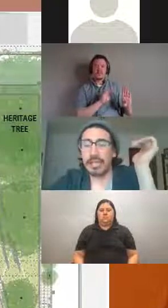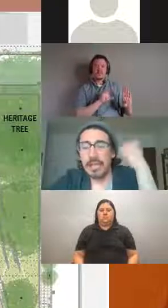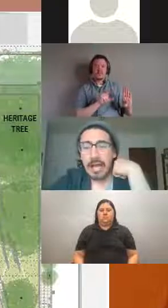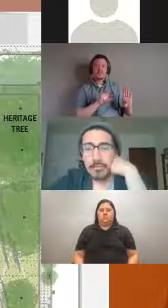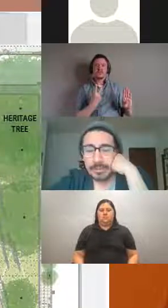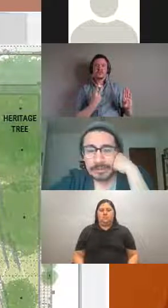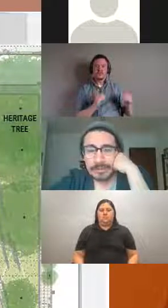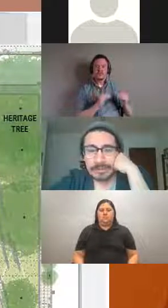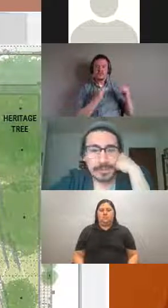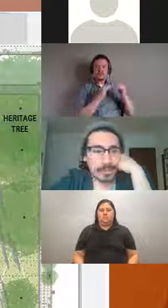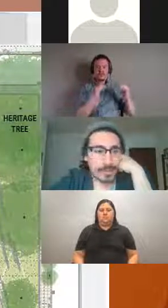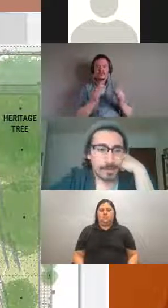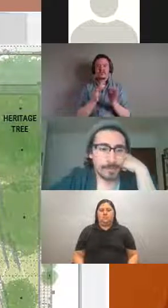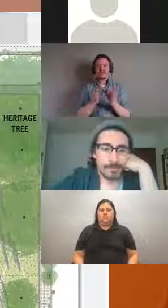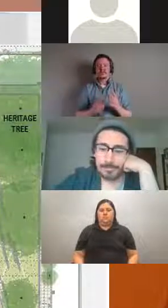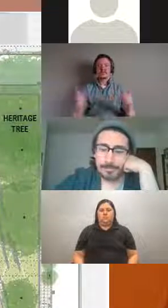two-level building.